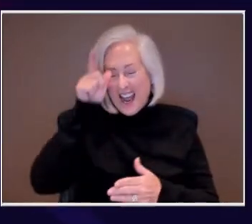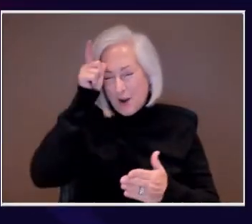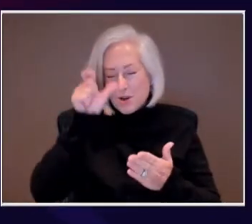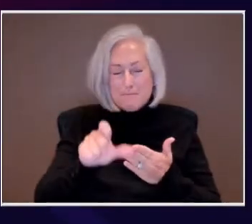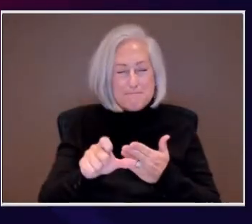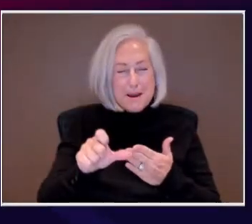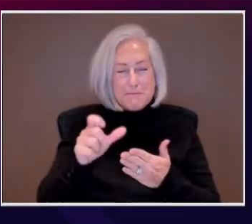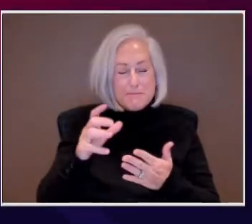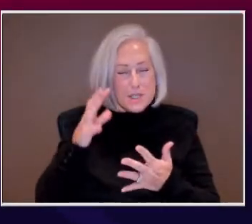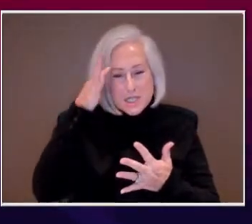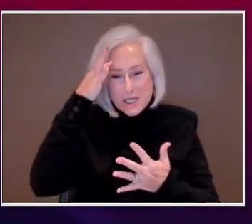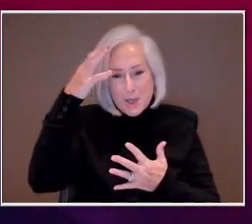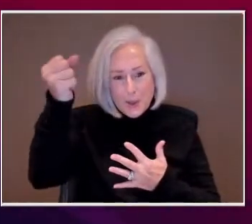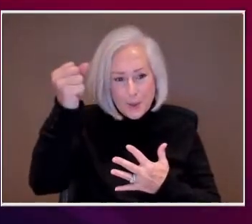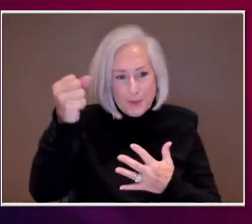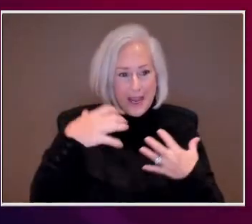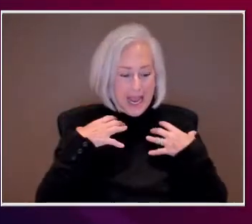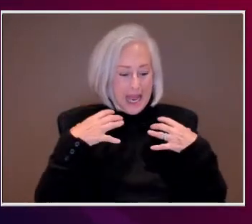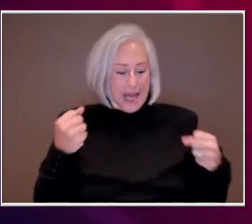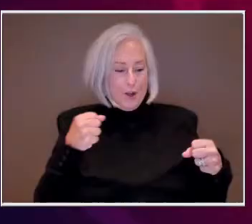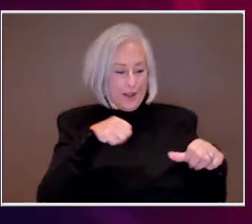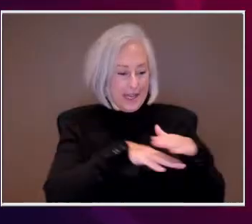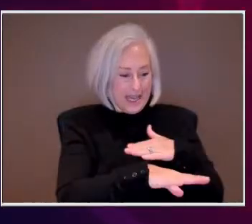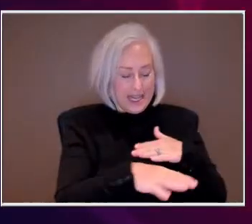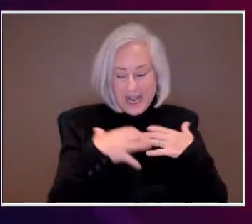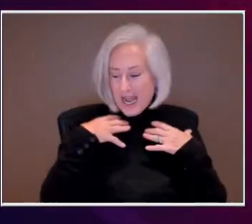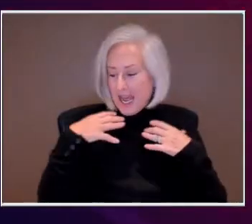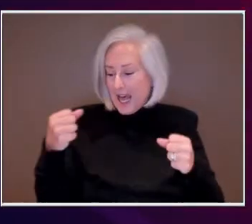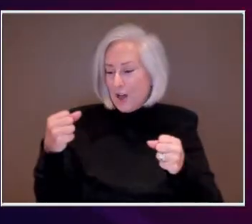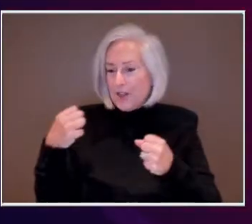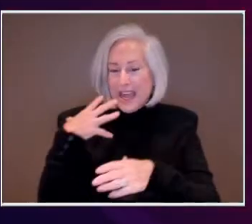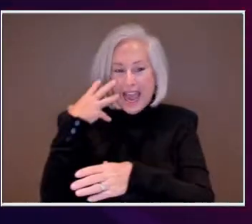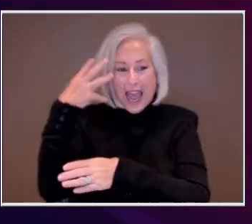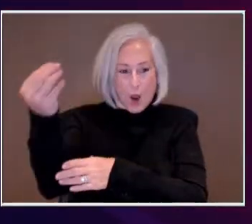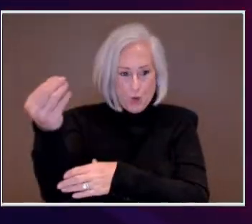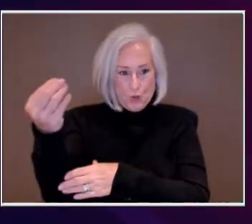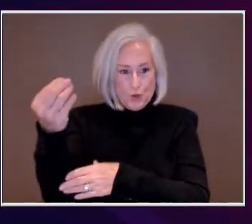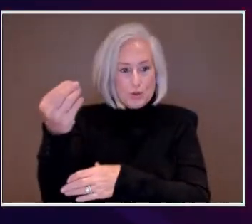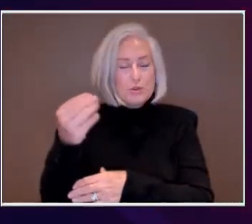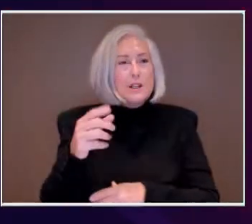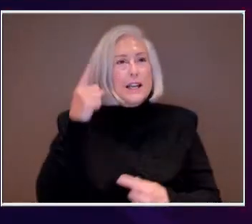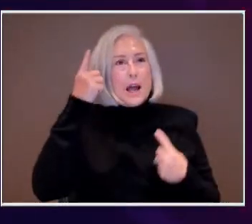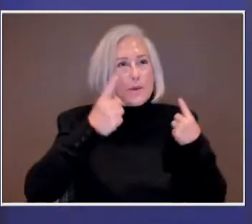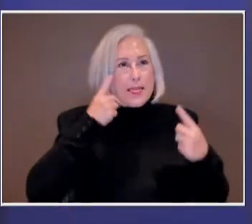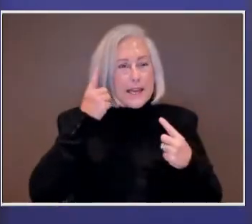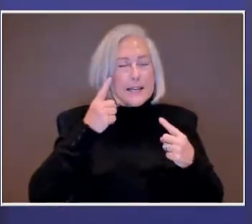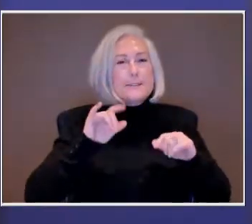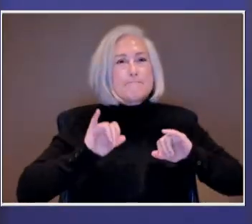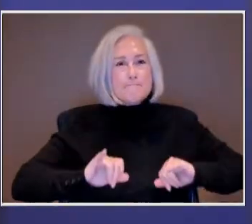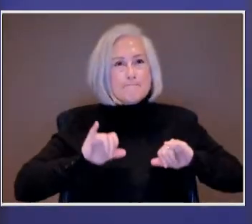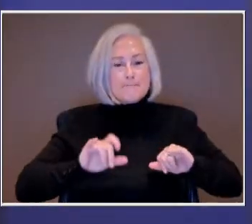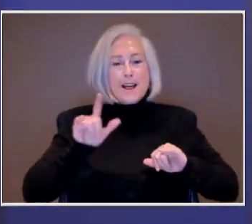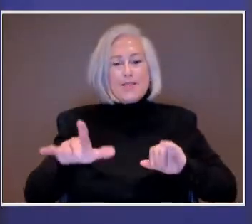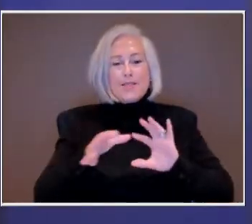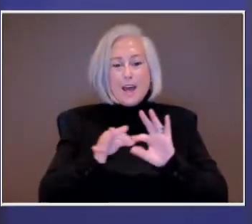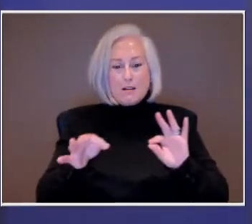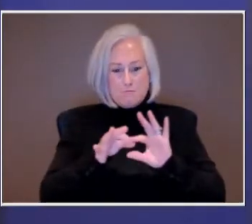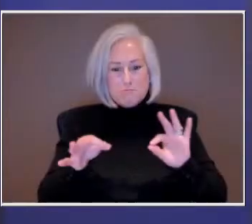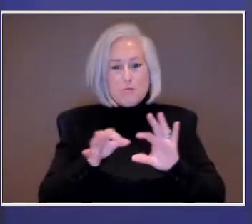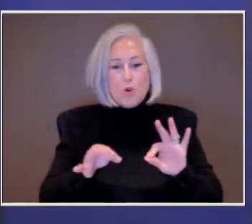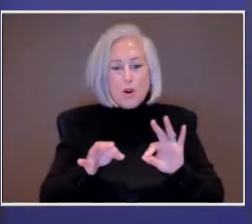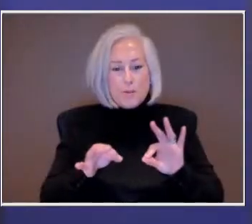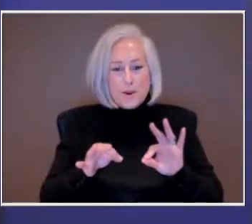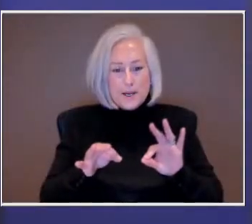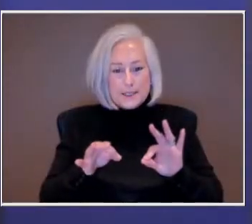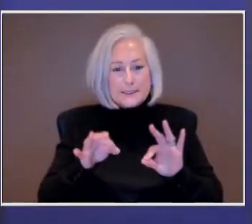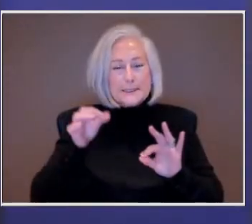day, healthy in, healthy out, Robert. He goes, healthy in, healthy out. And I kept thinking to myself, those words haunt me to this day. I'm like, oh, if I don't want to work out, I'm looking at them,